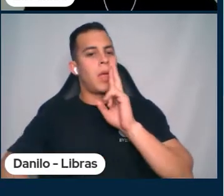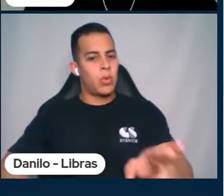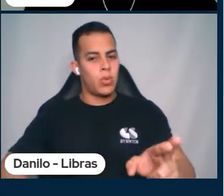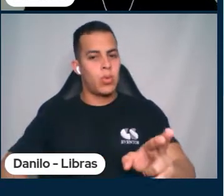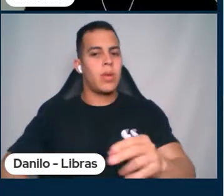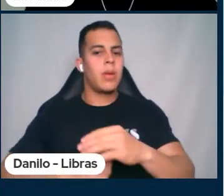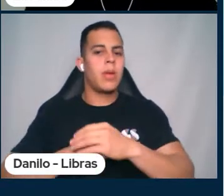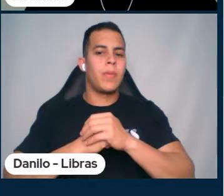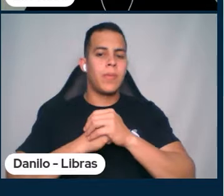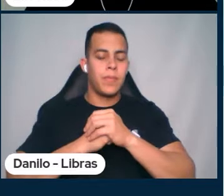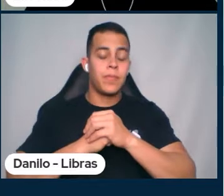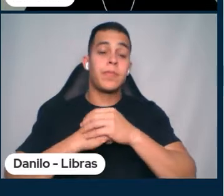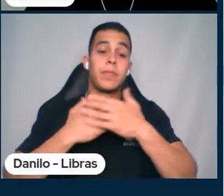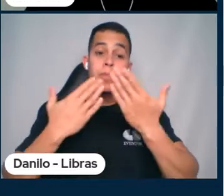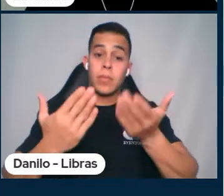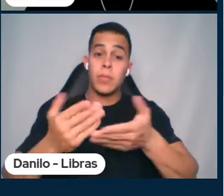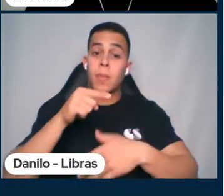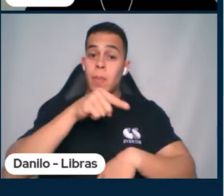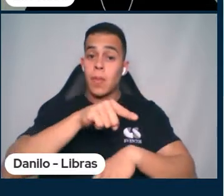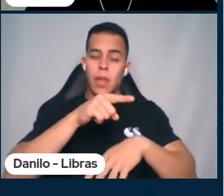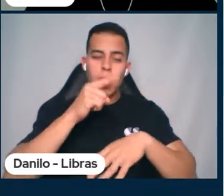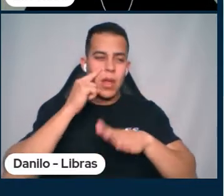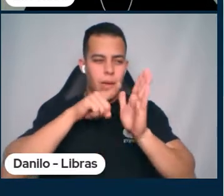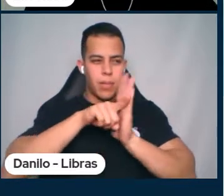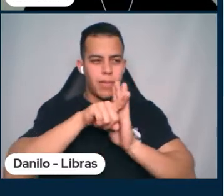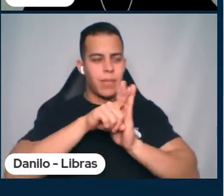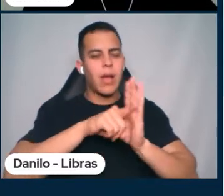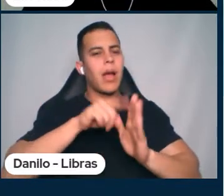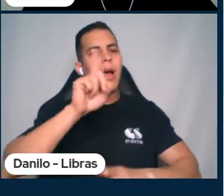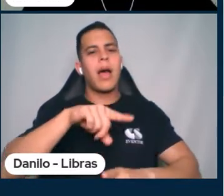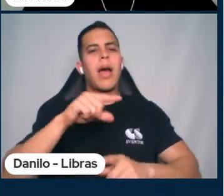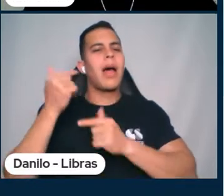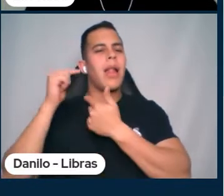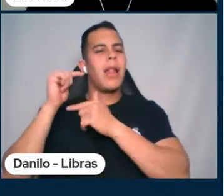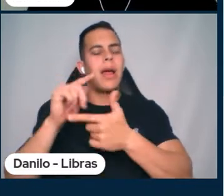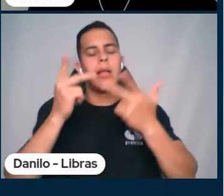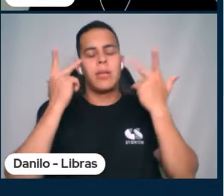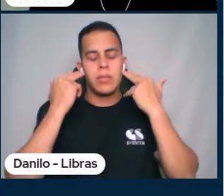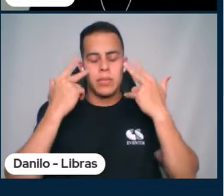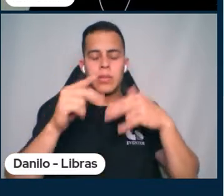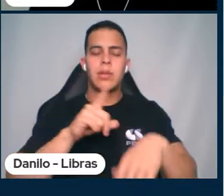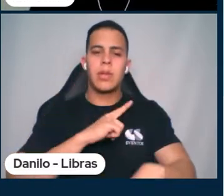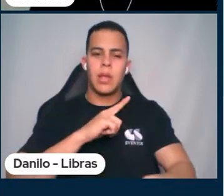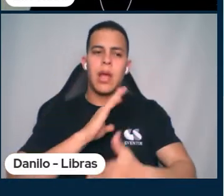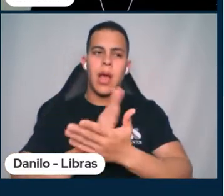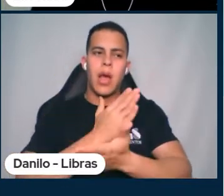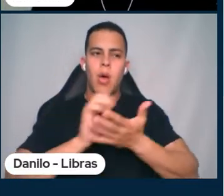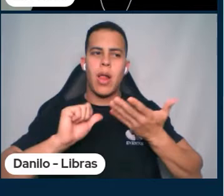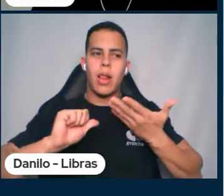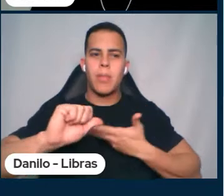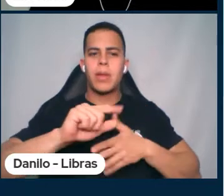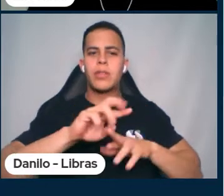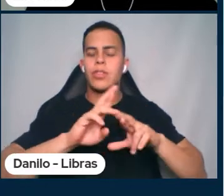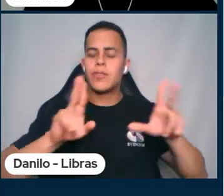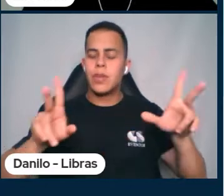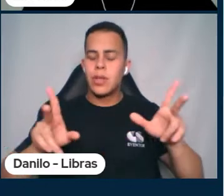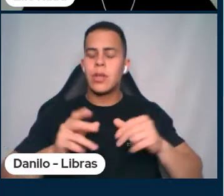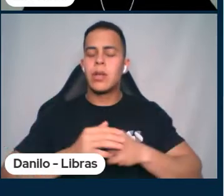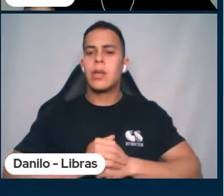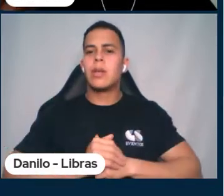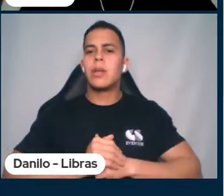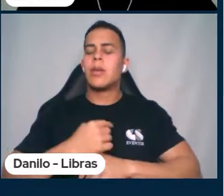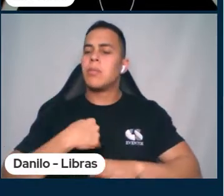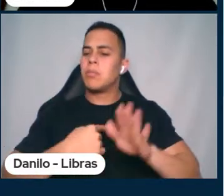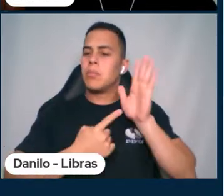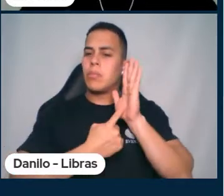on the screen. So let's now zoom and check each of these sections. So the first section that we see, it's